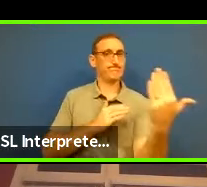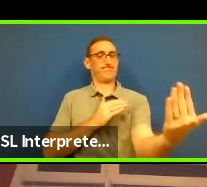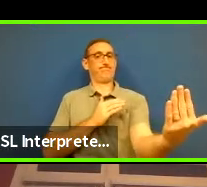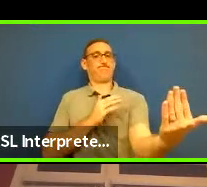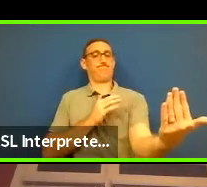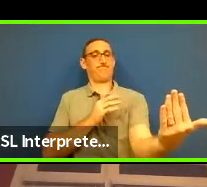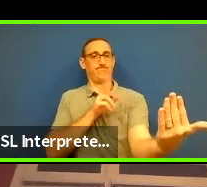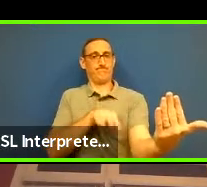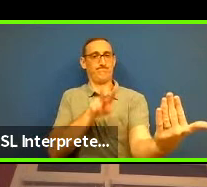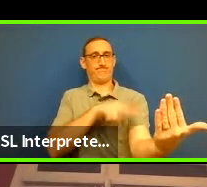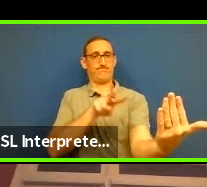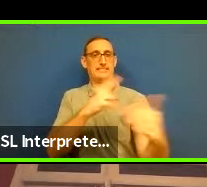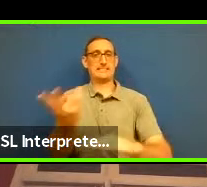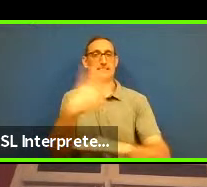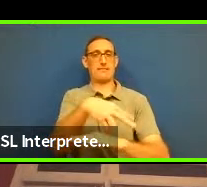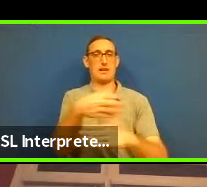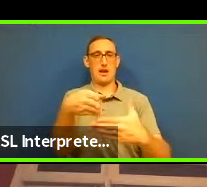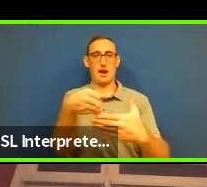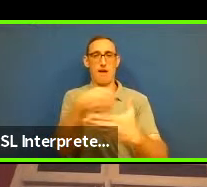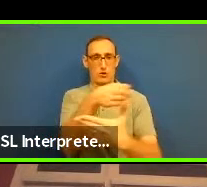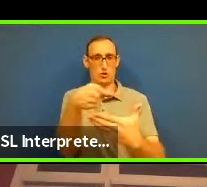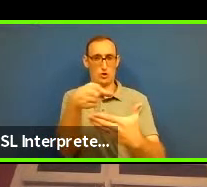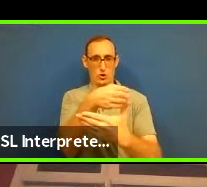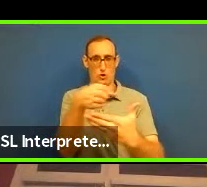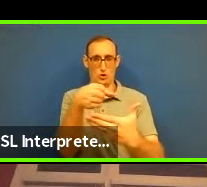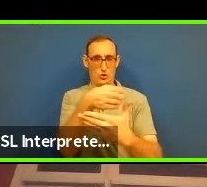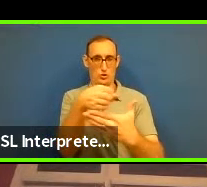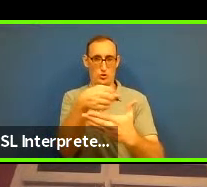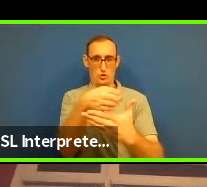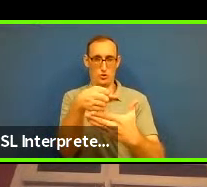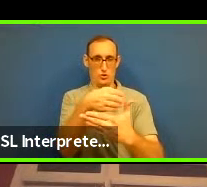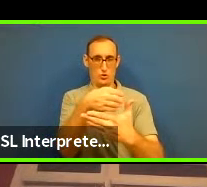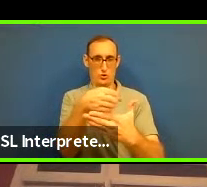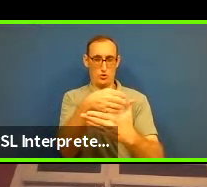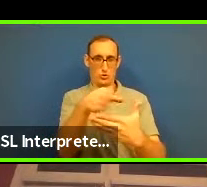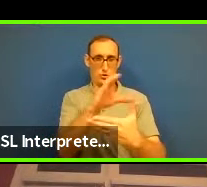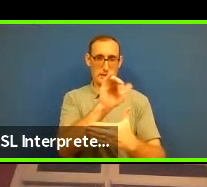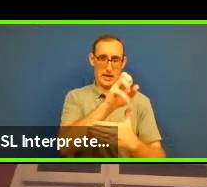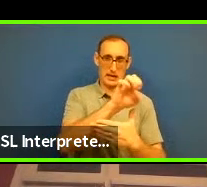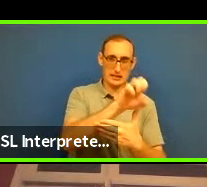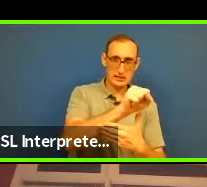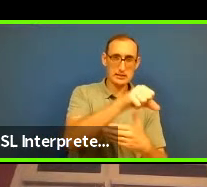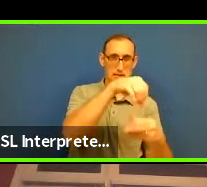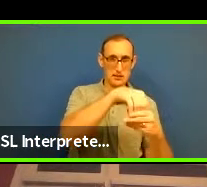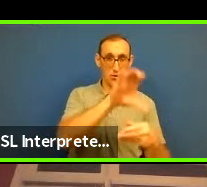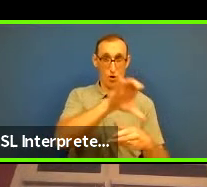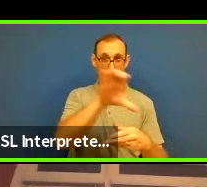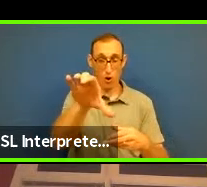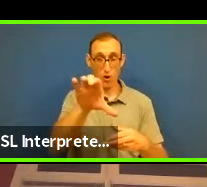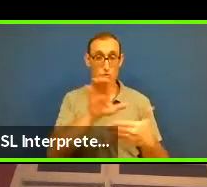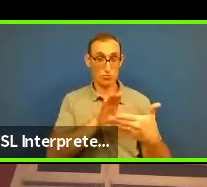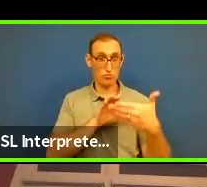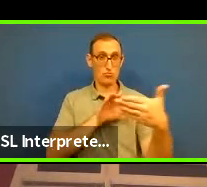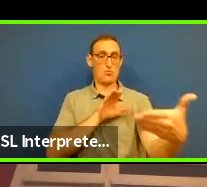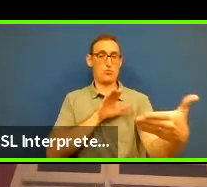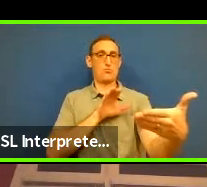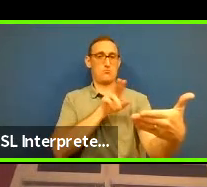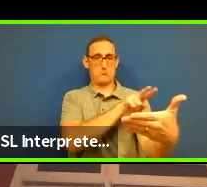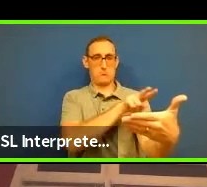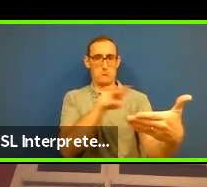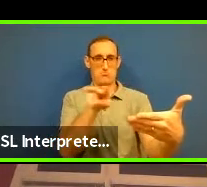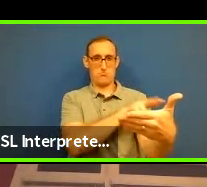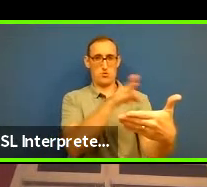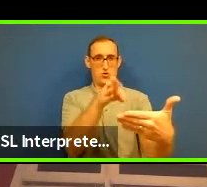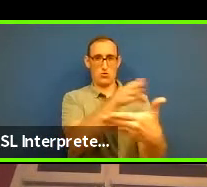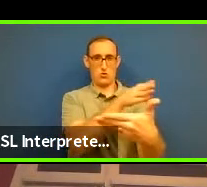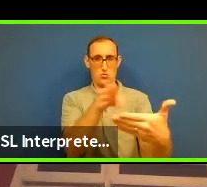looking at the 7-day averages, the moving average of cases in Clarke County, and you'll note when you do that, that we are currently at the